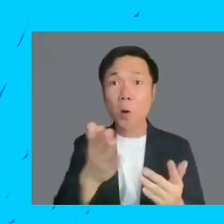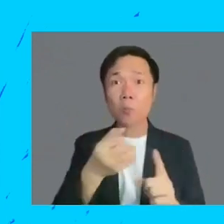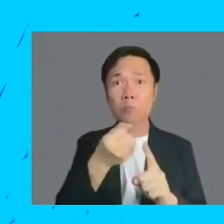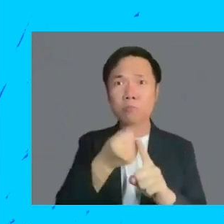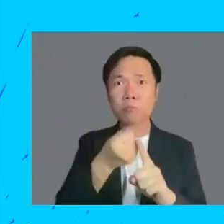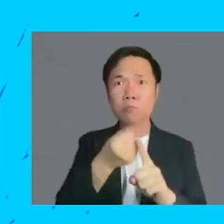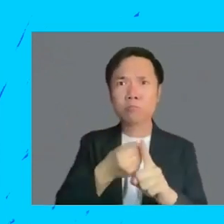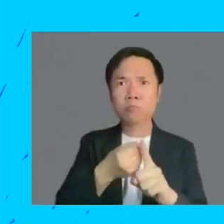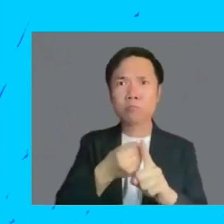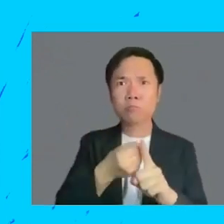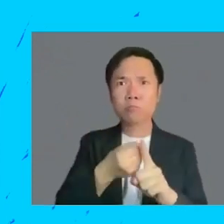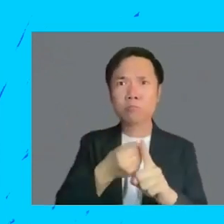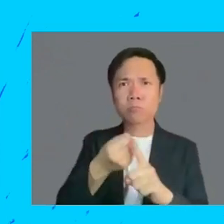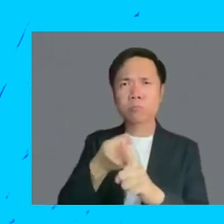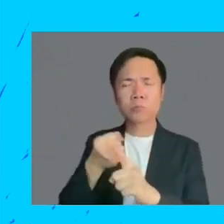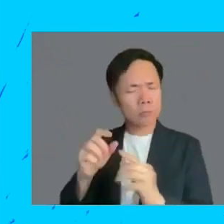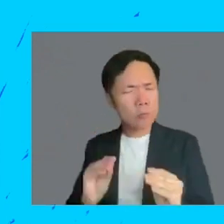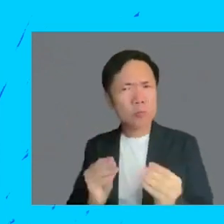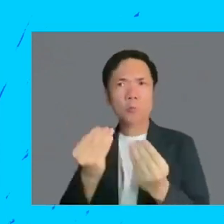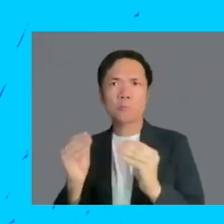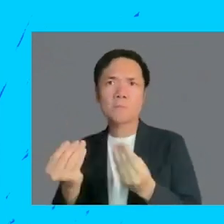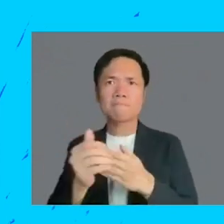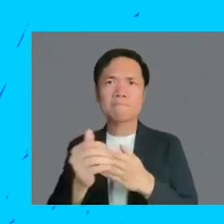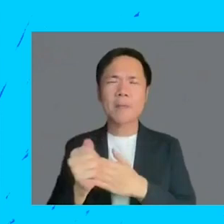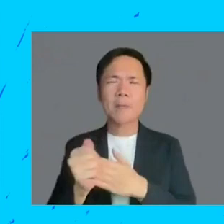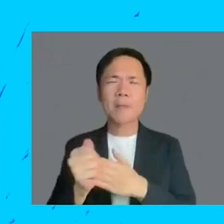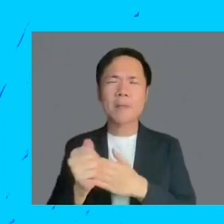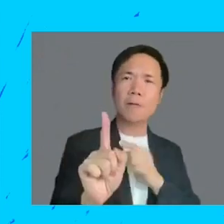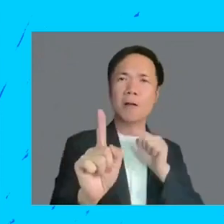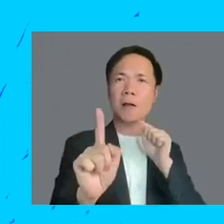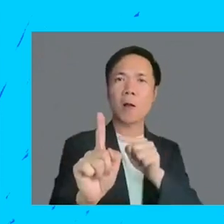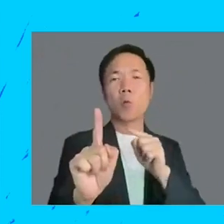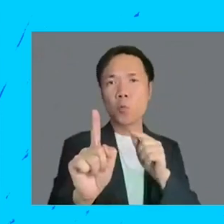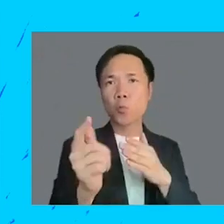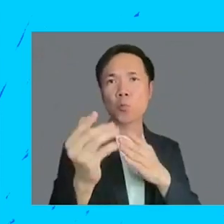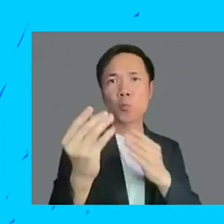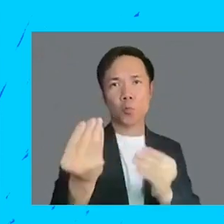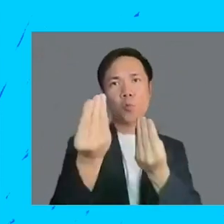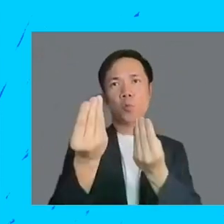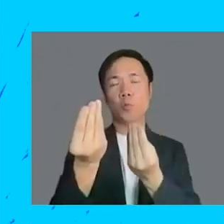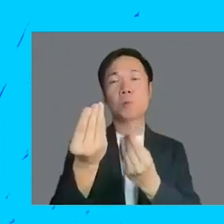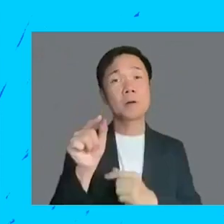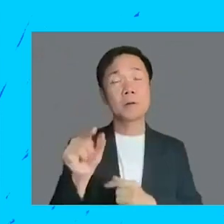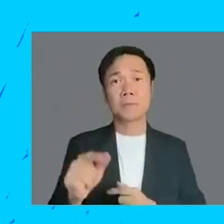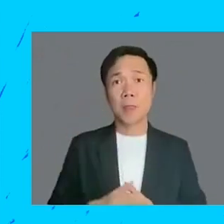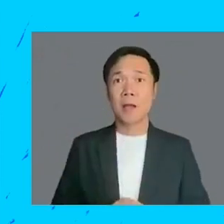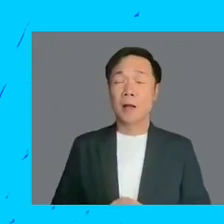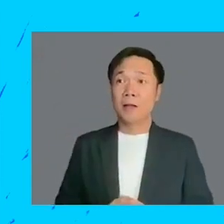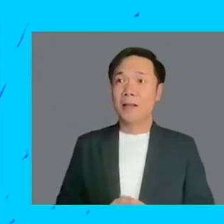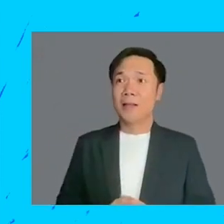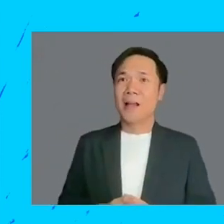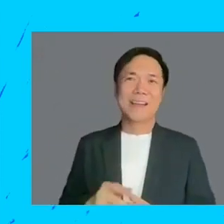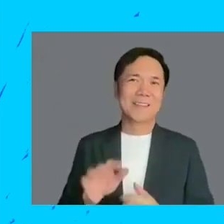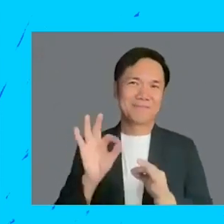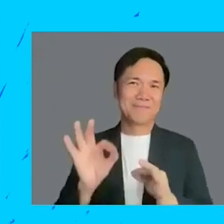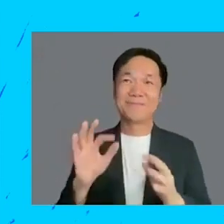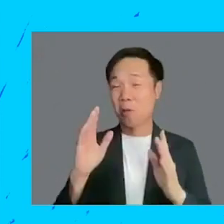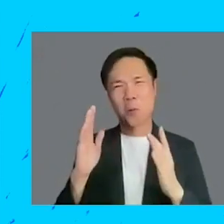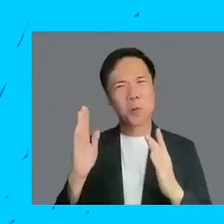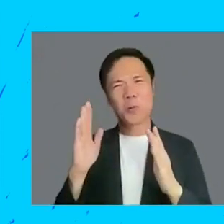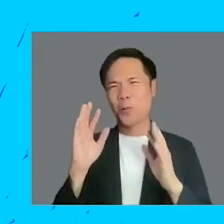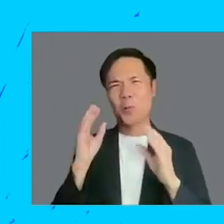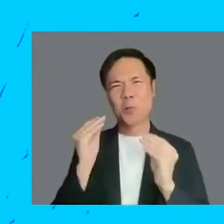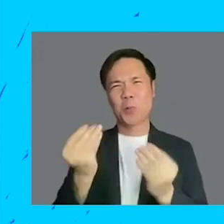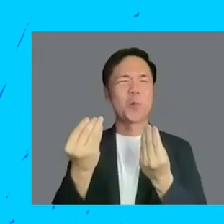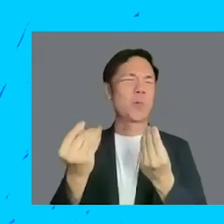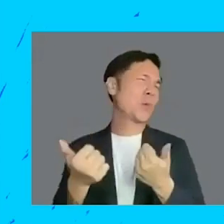the center. These are very powerful responses. Youth have expertise. This is so fantastic. I'm seeing